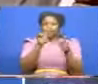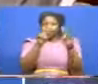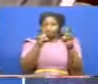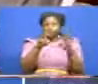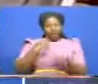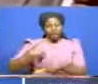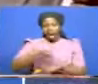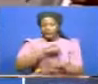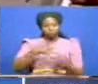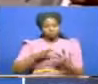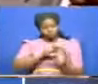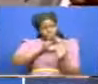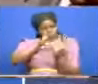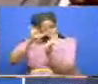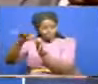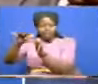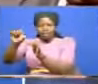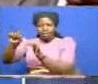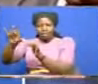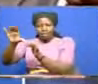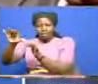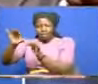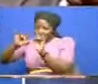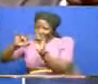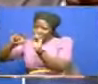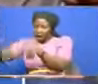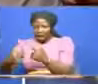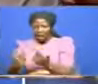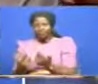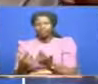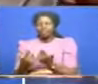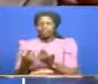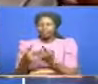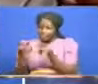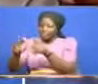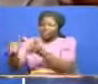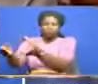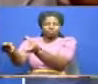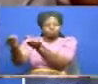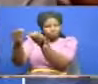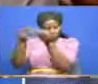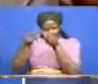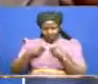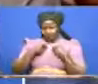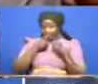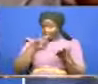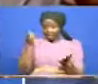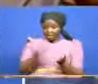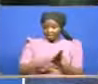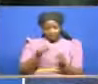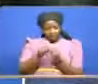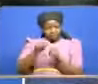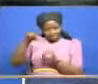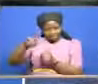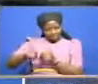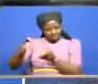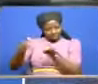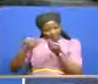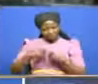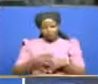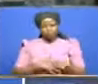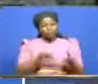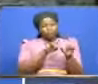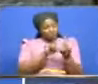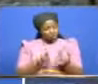to SRC and demand that they give the letter that they need to give. They also want